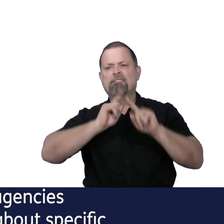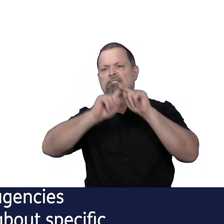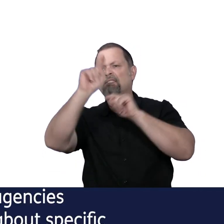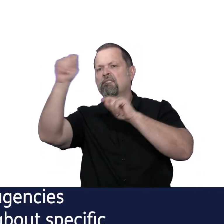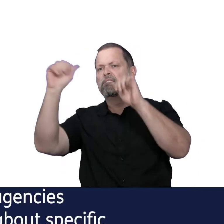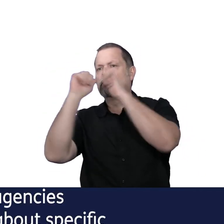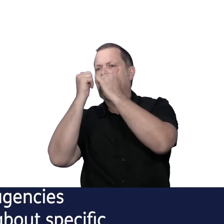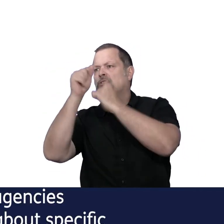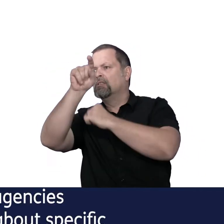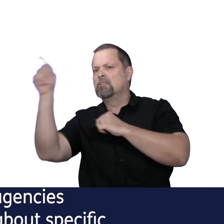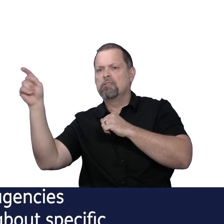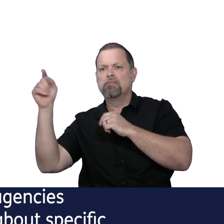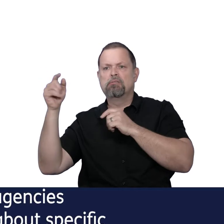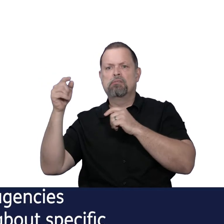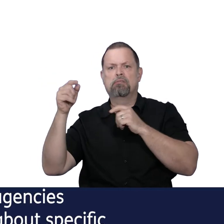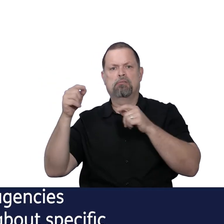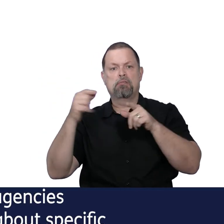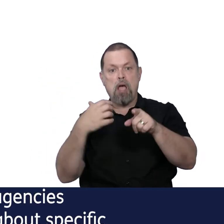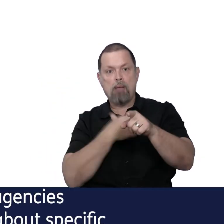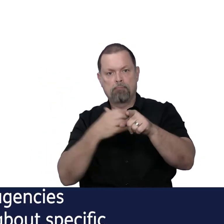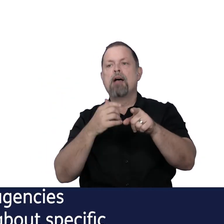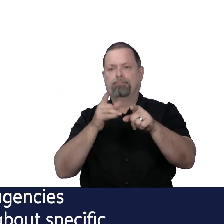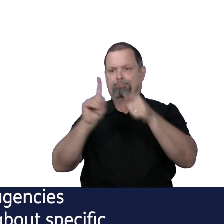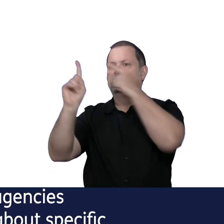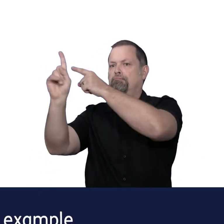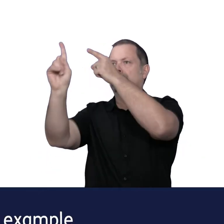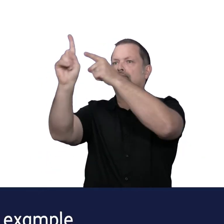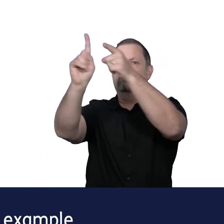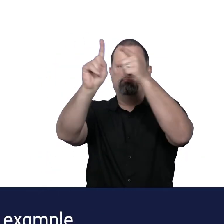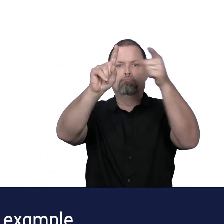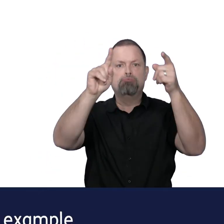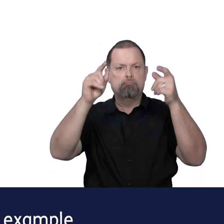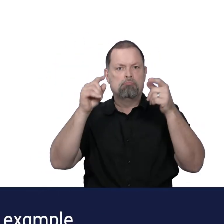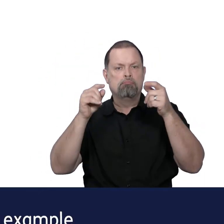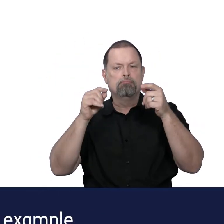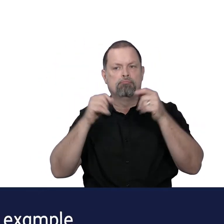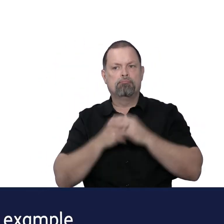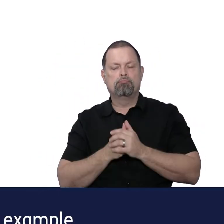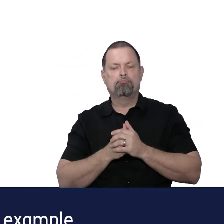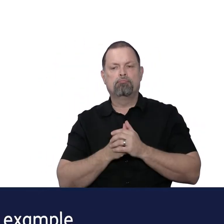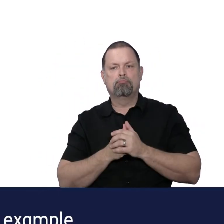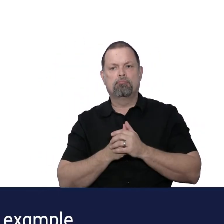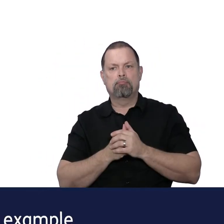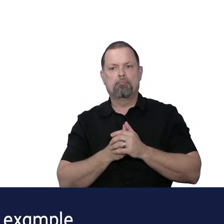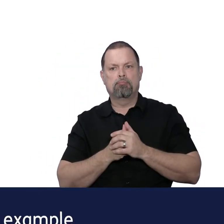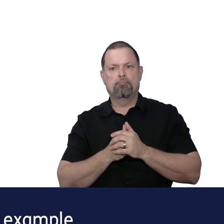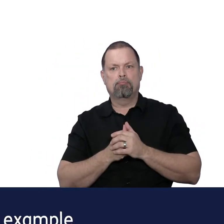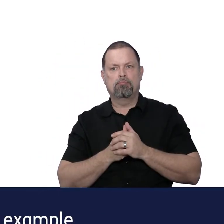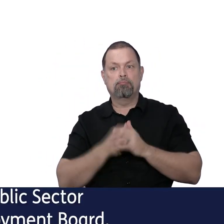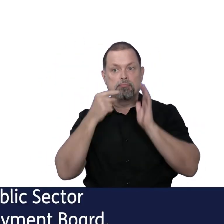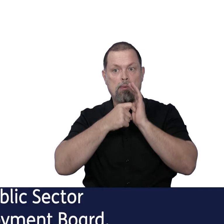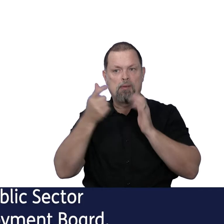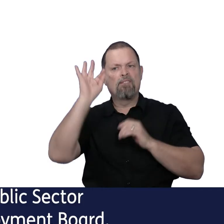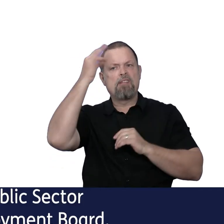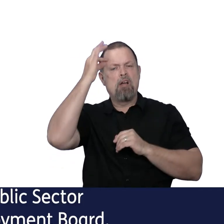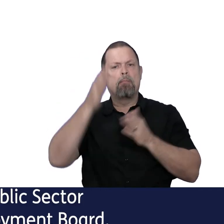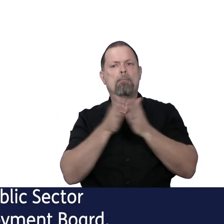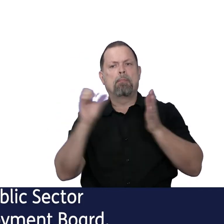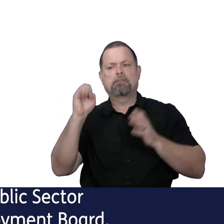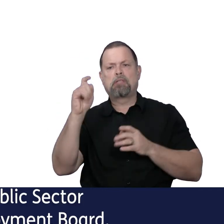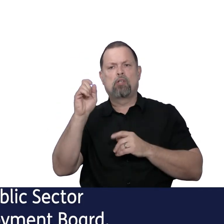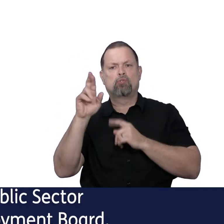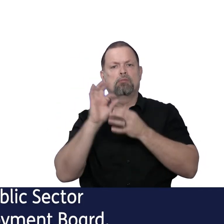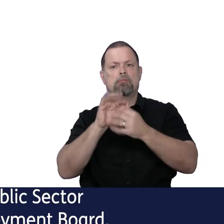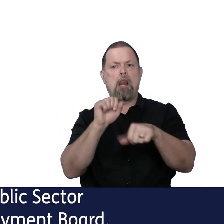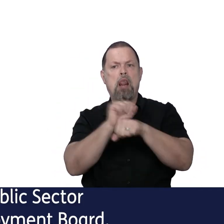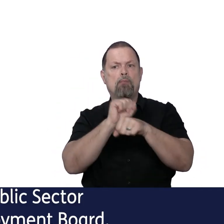There are also other agencies that will take complaints about specific accessibility issues. An example would be the Federal